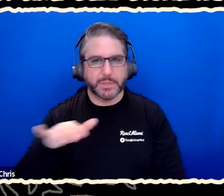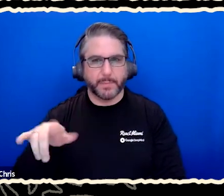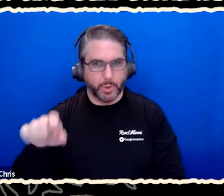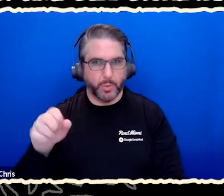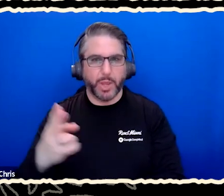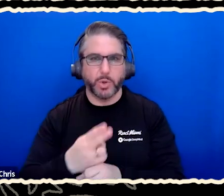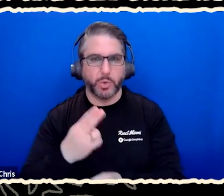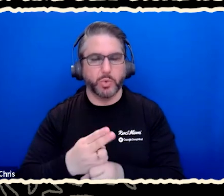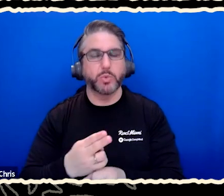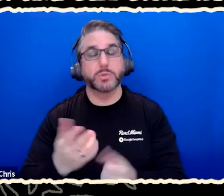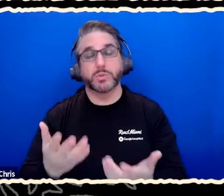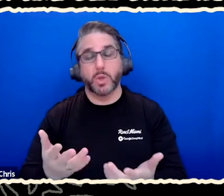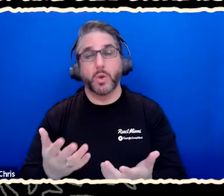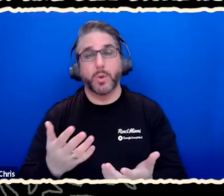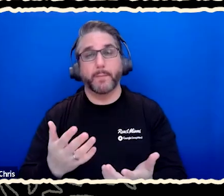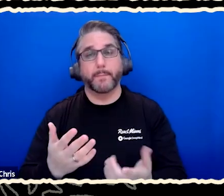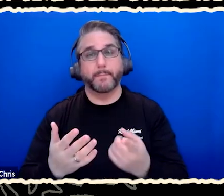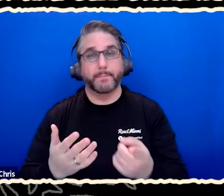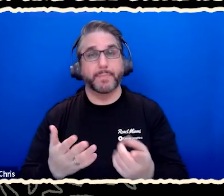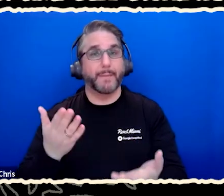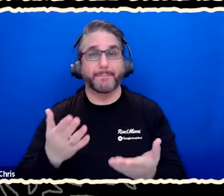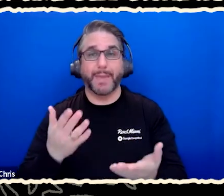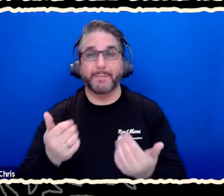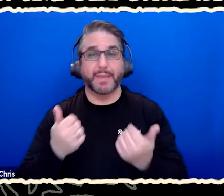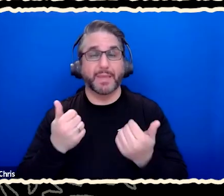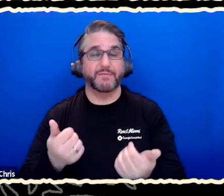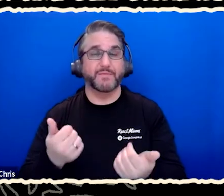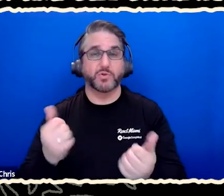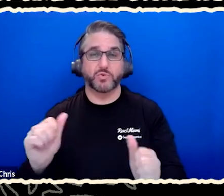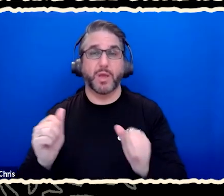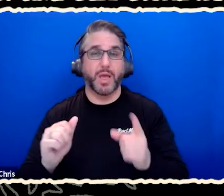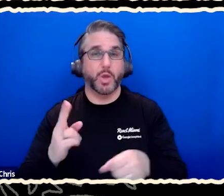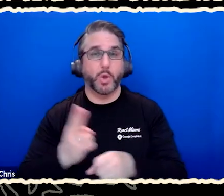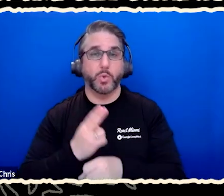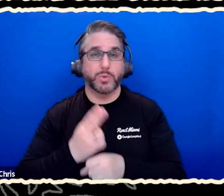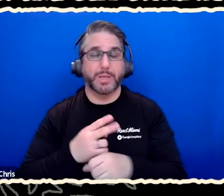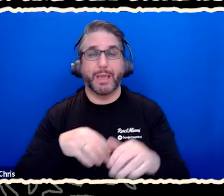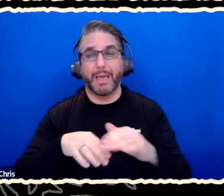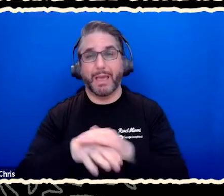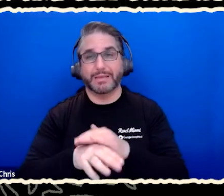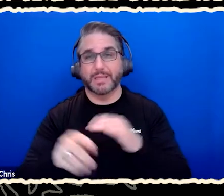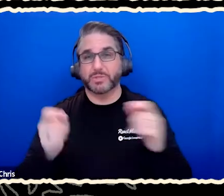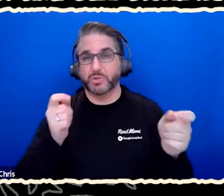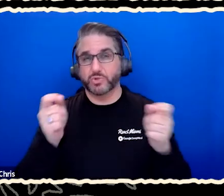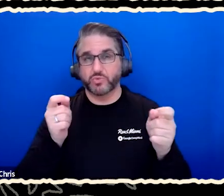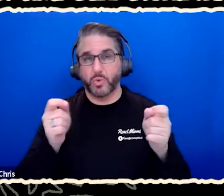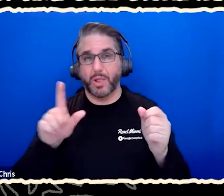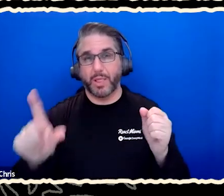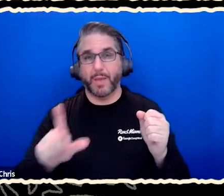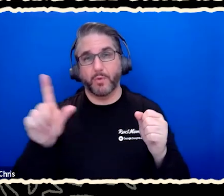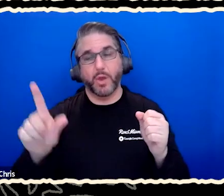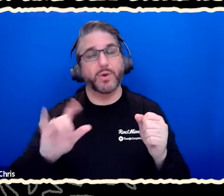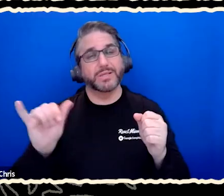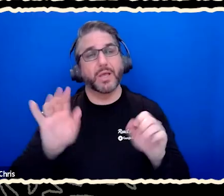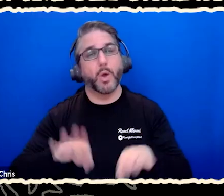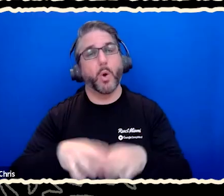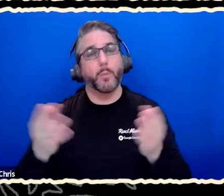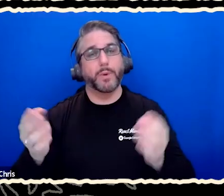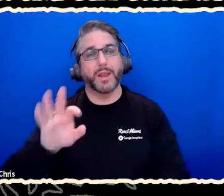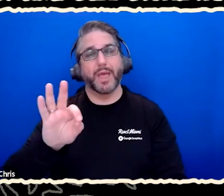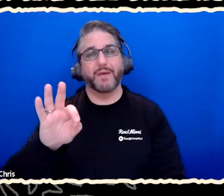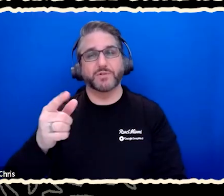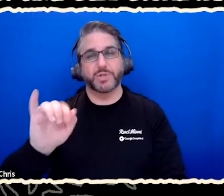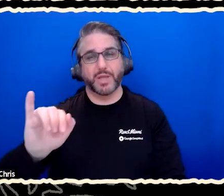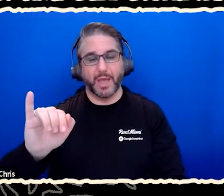access that. Maybe even going the way of using access control libraries like OpenFGA if you